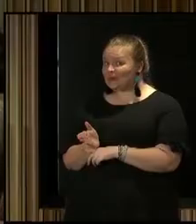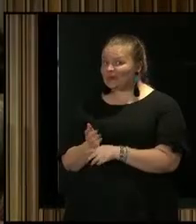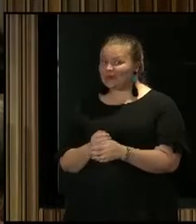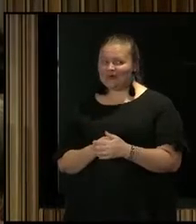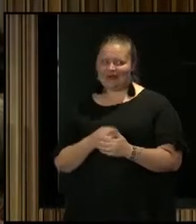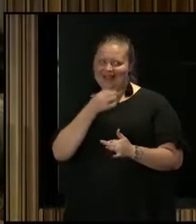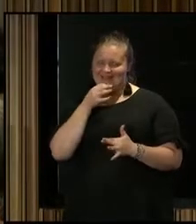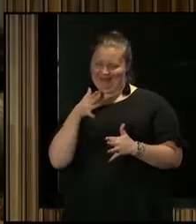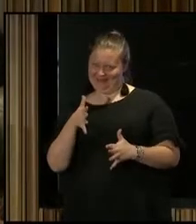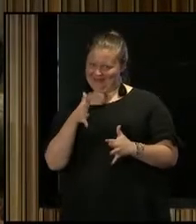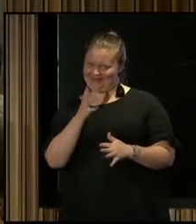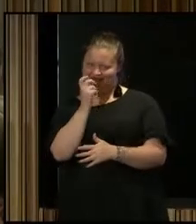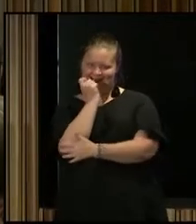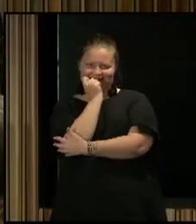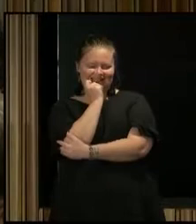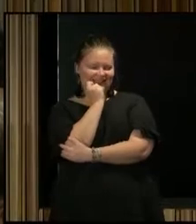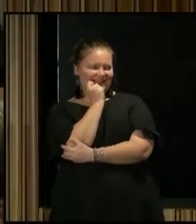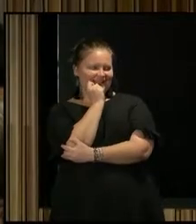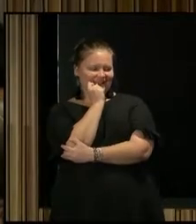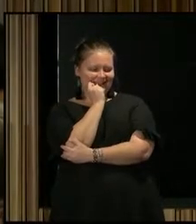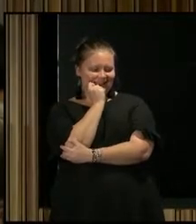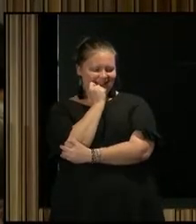It's a bit awkward.